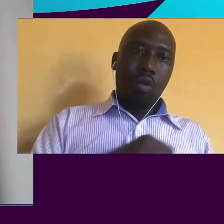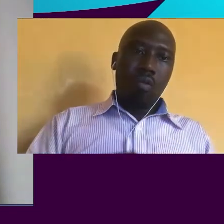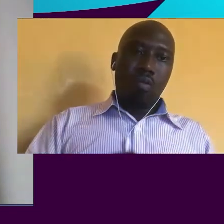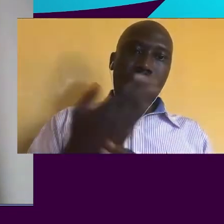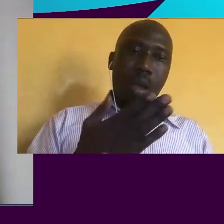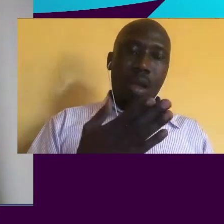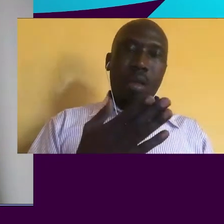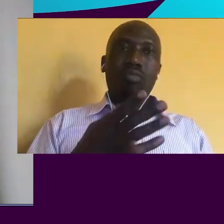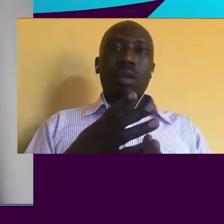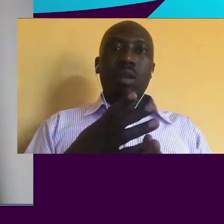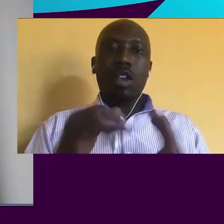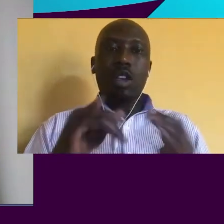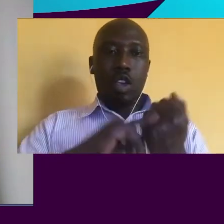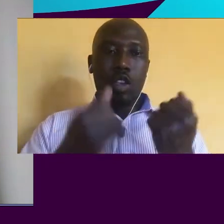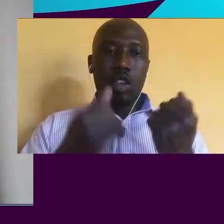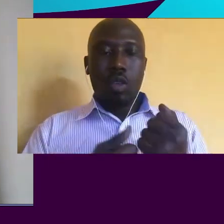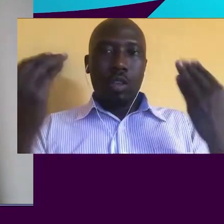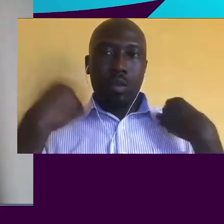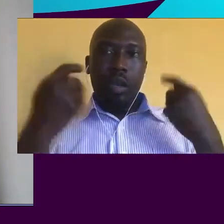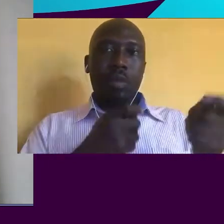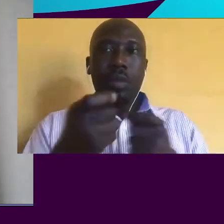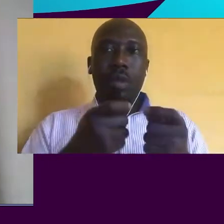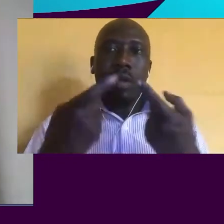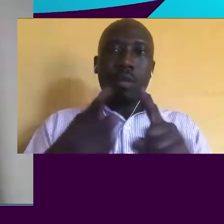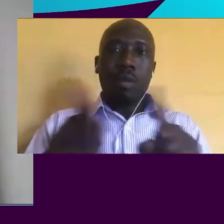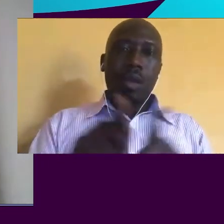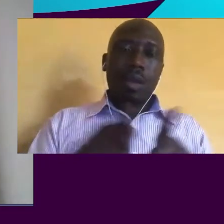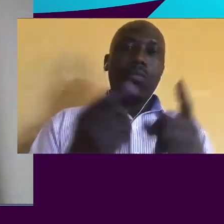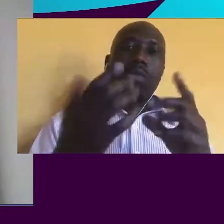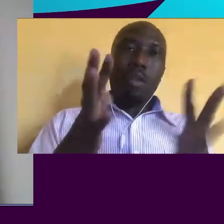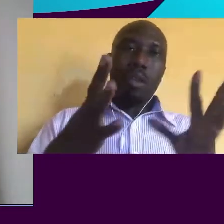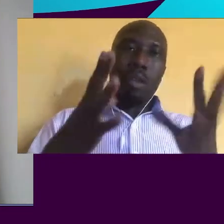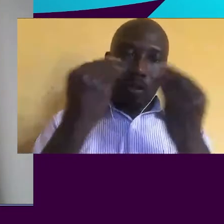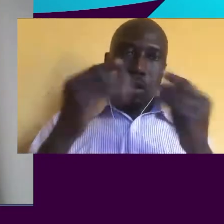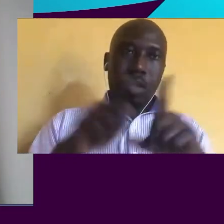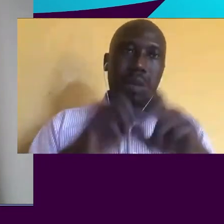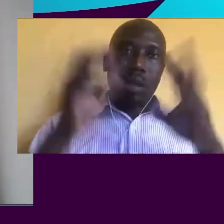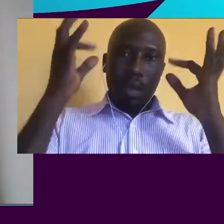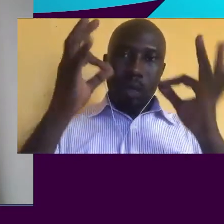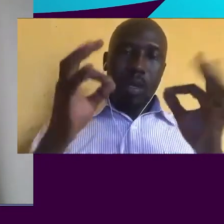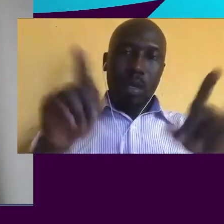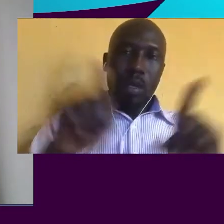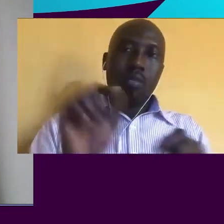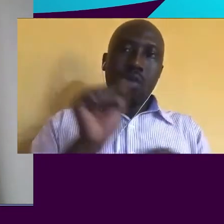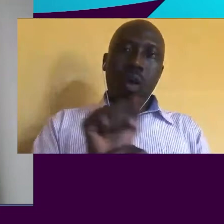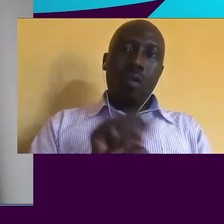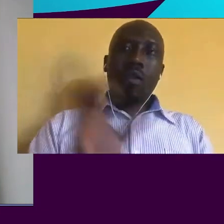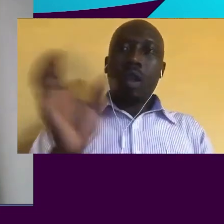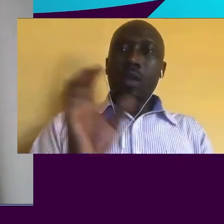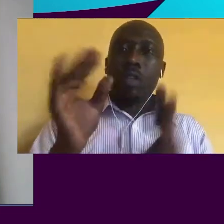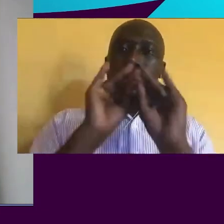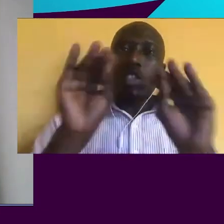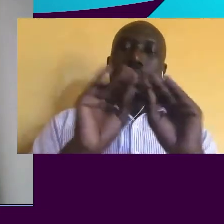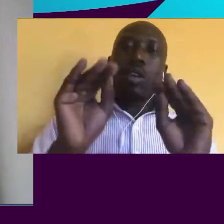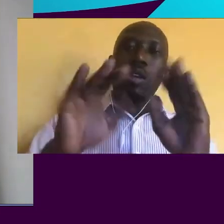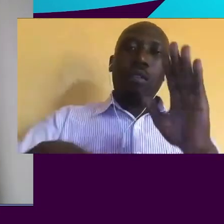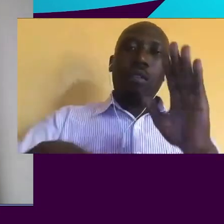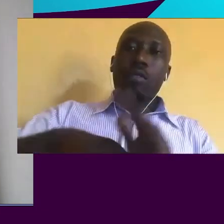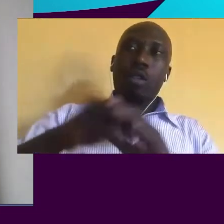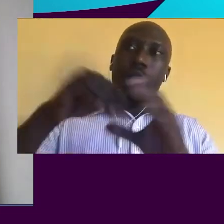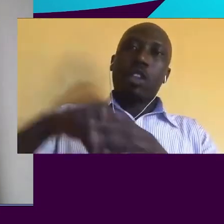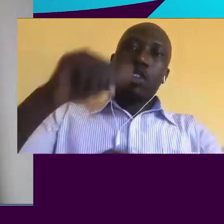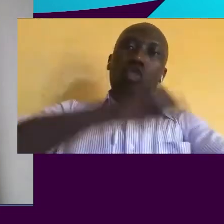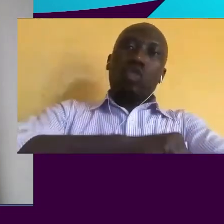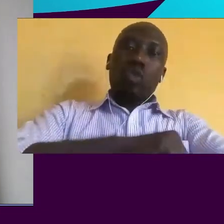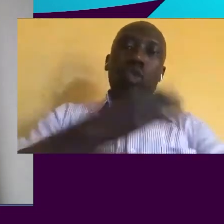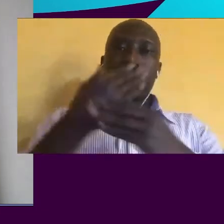but she did the training and she decided she wanted to work for a company that teaches football in schools. So then she uses the techniques that